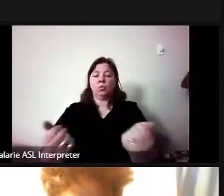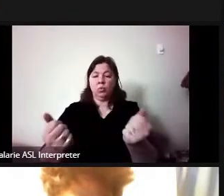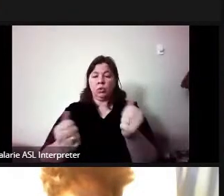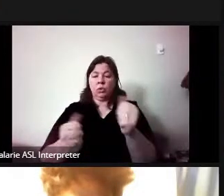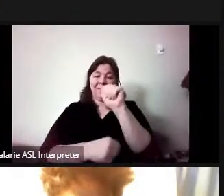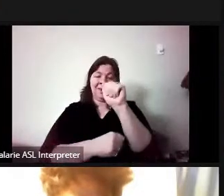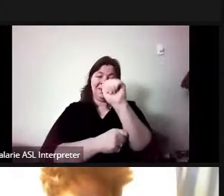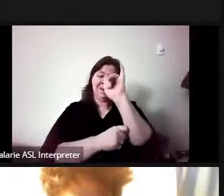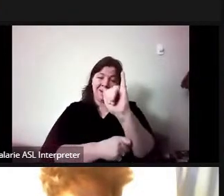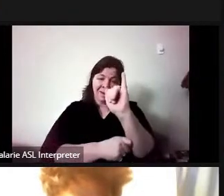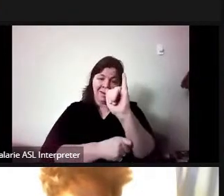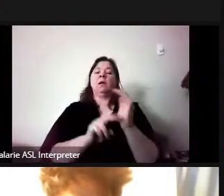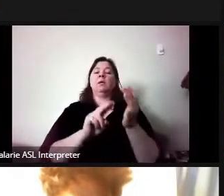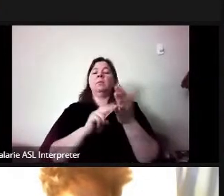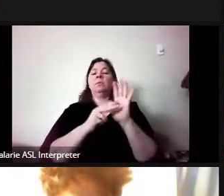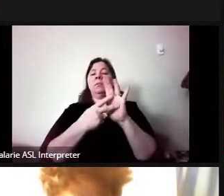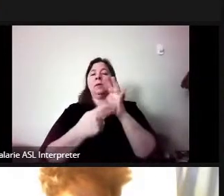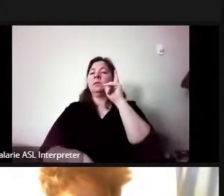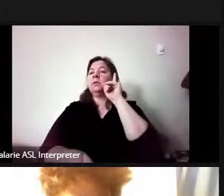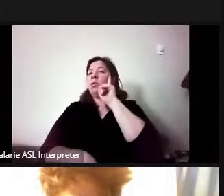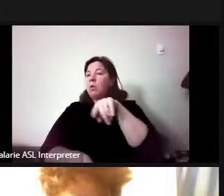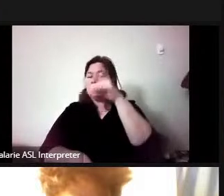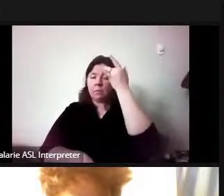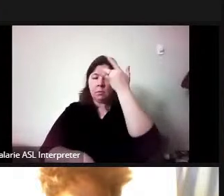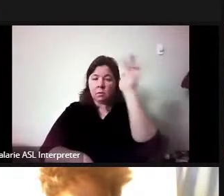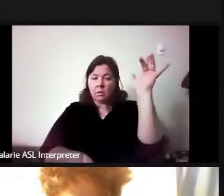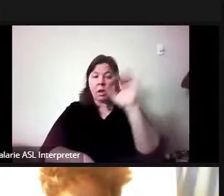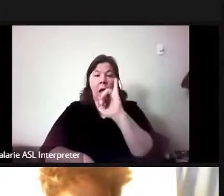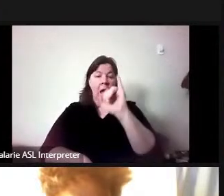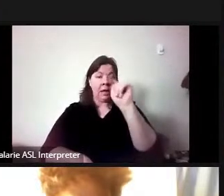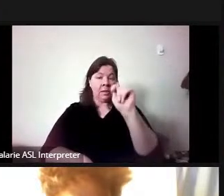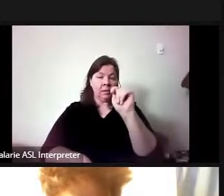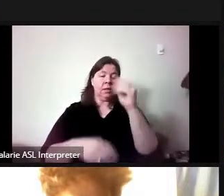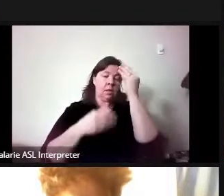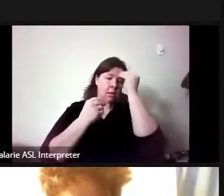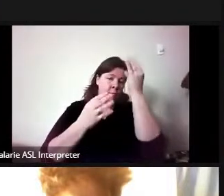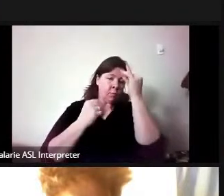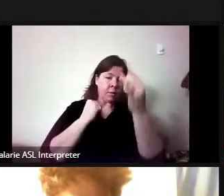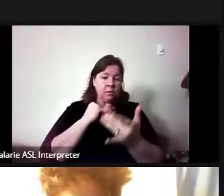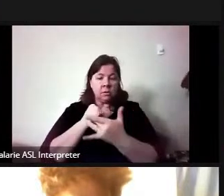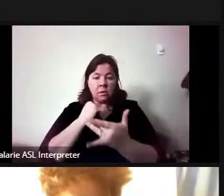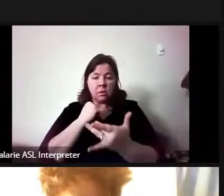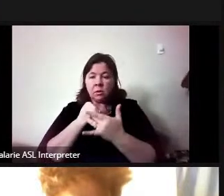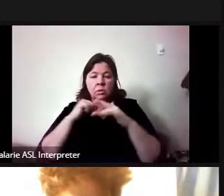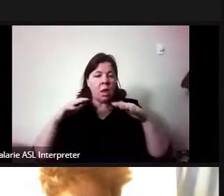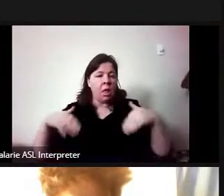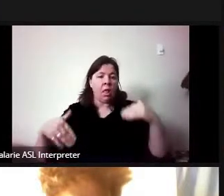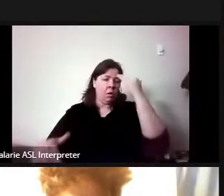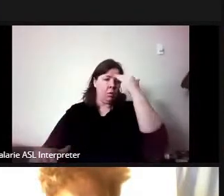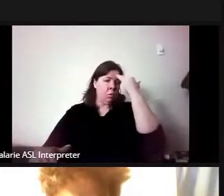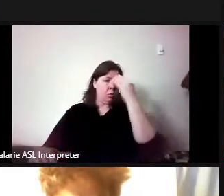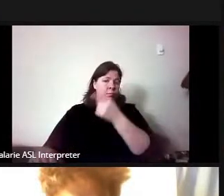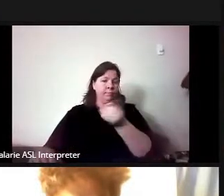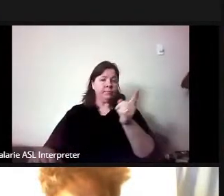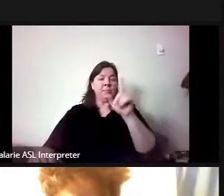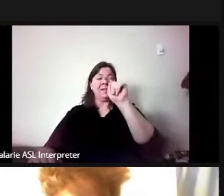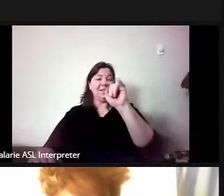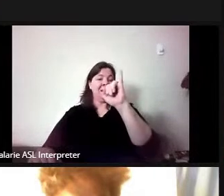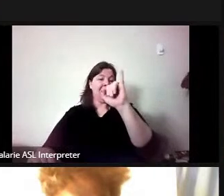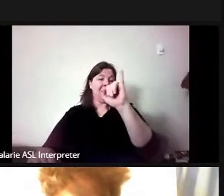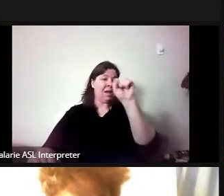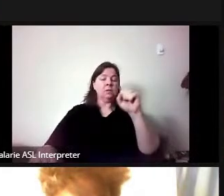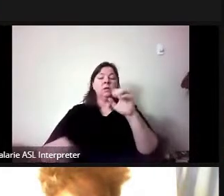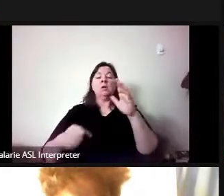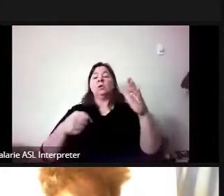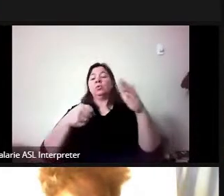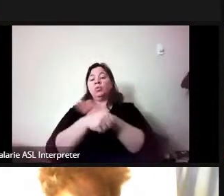is artificial intelligence. IT is information technology, for those of you who don't know. TIS, the